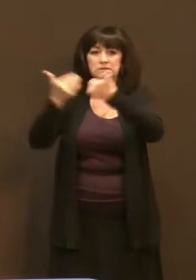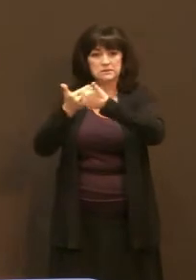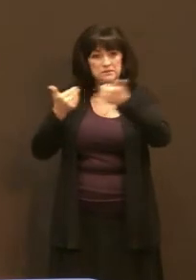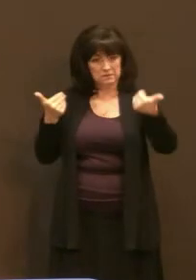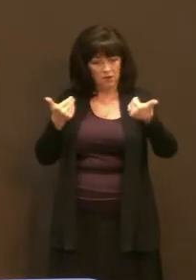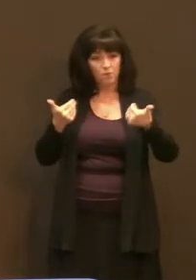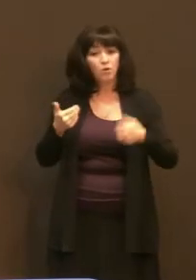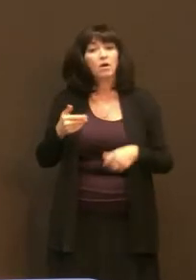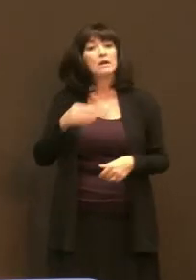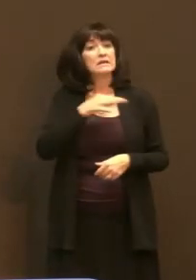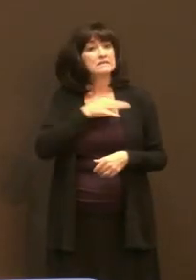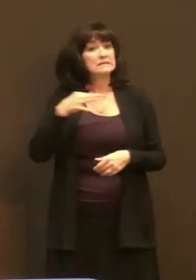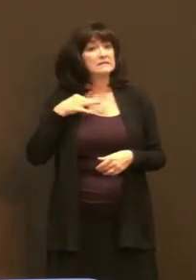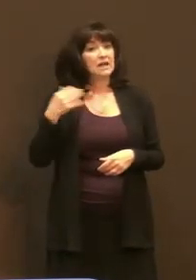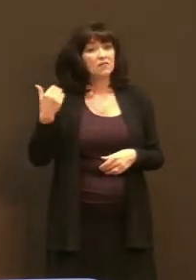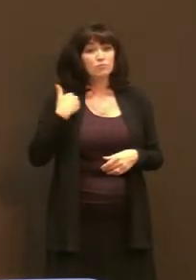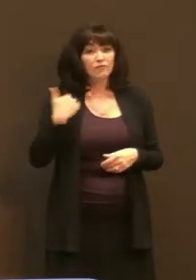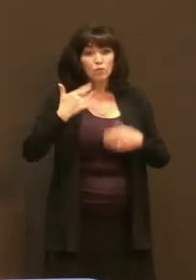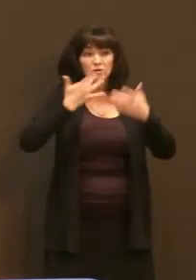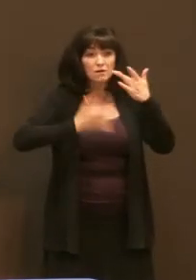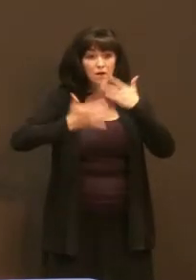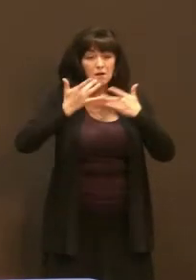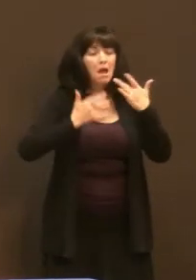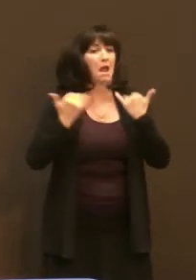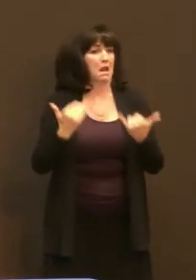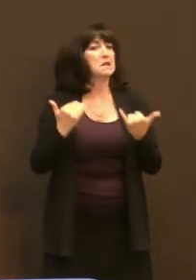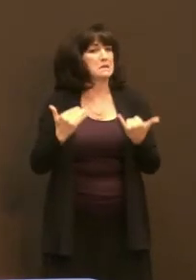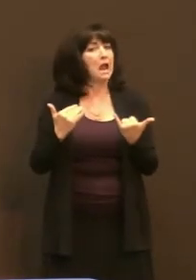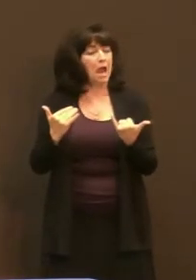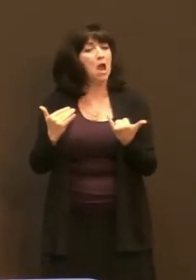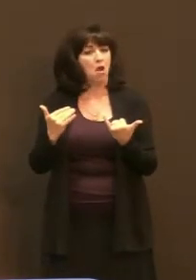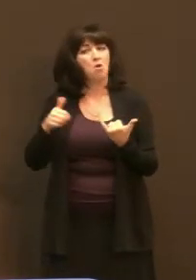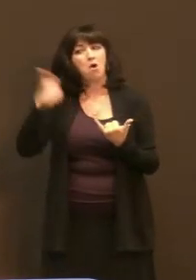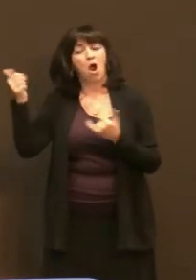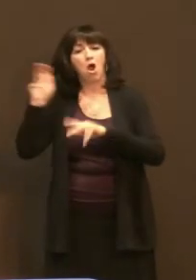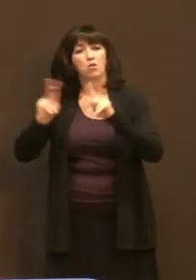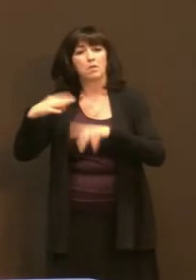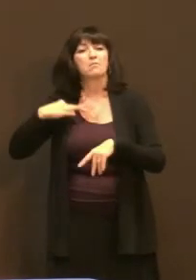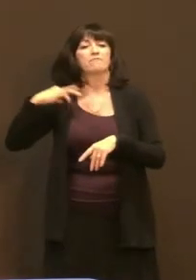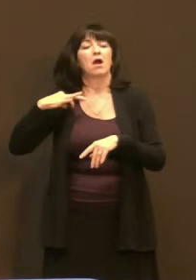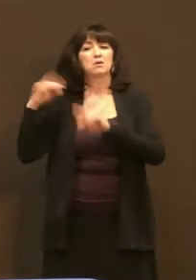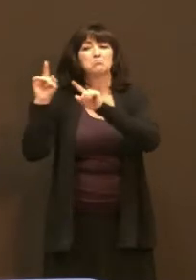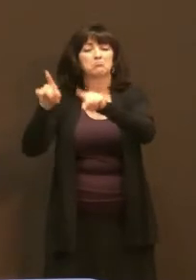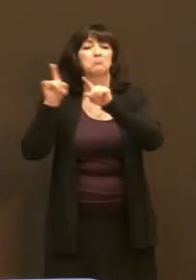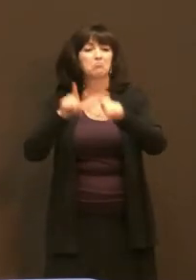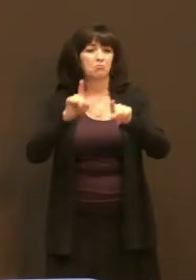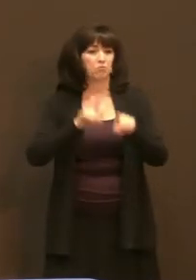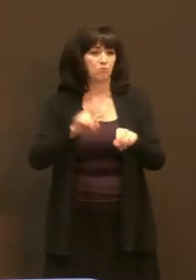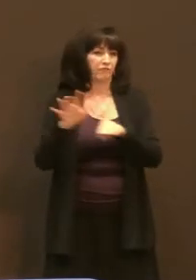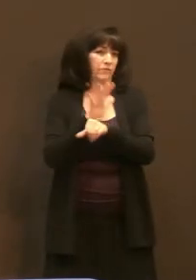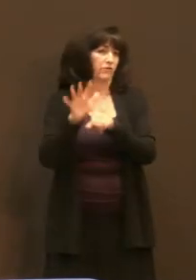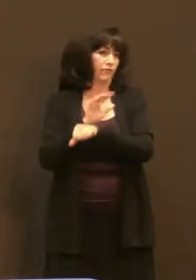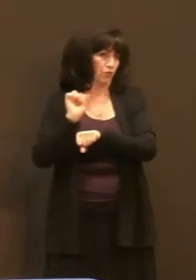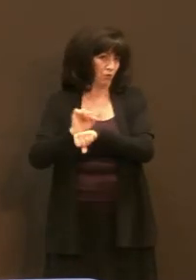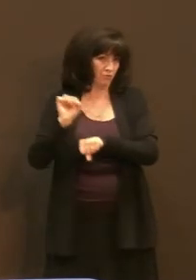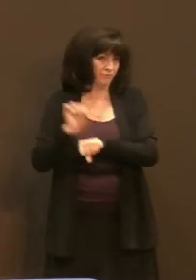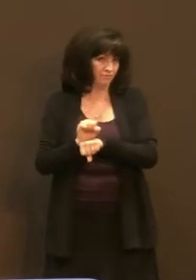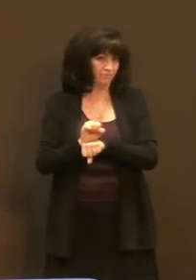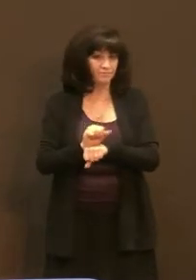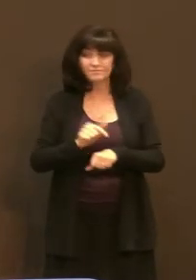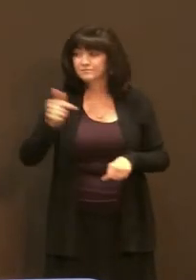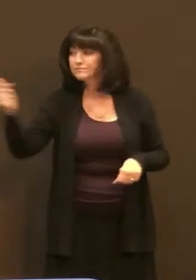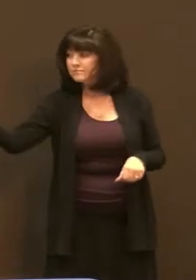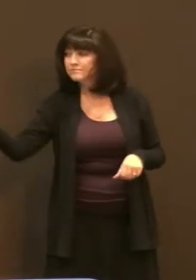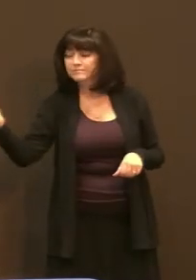those shifts as far as I know. Yeah, it's a great question. This is a challenging virus